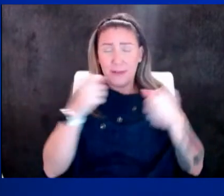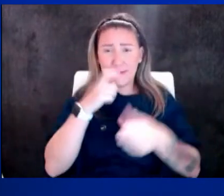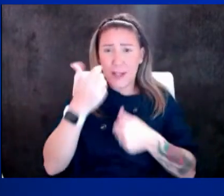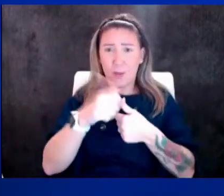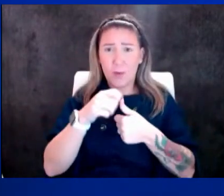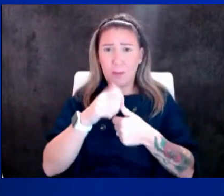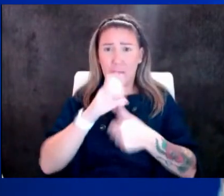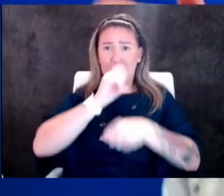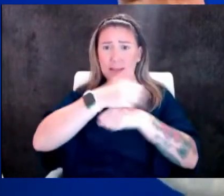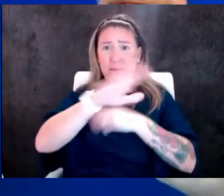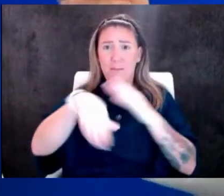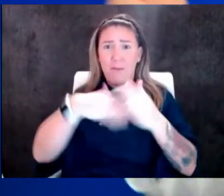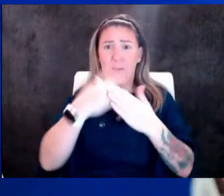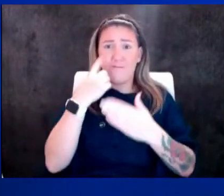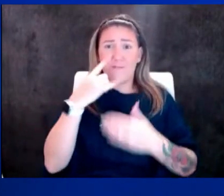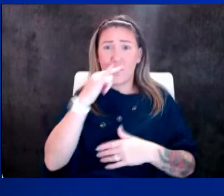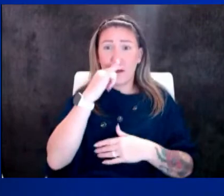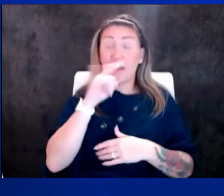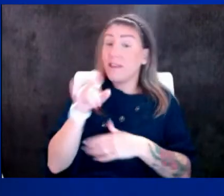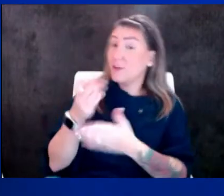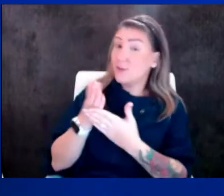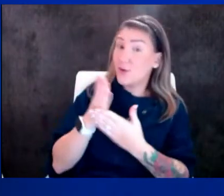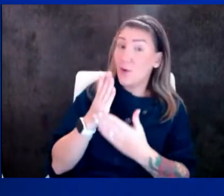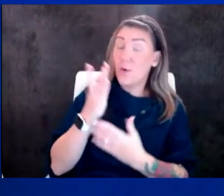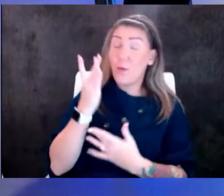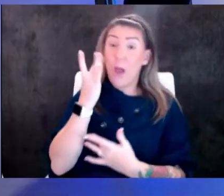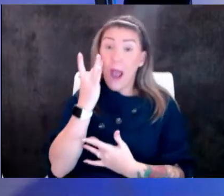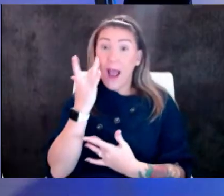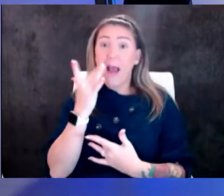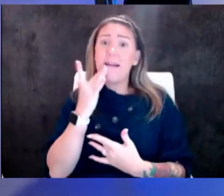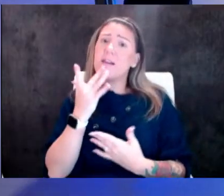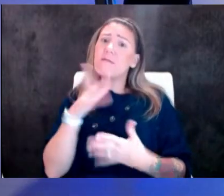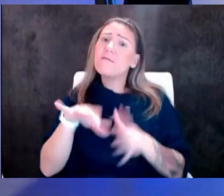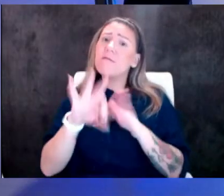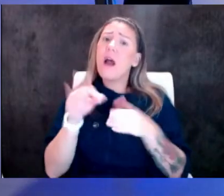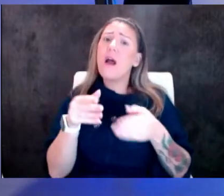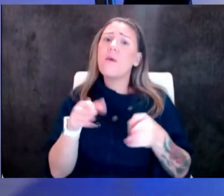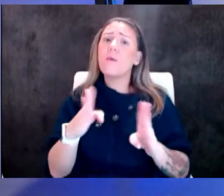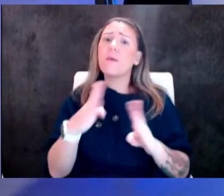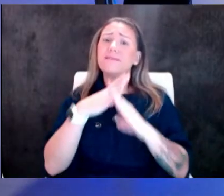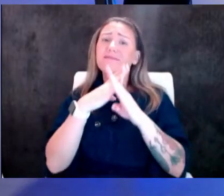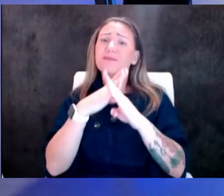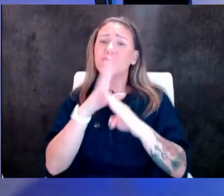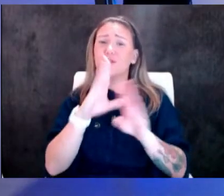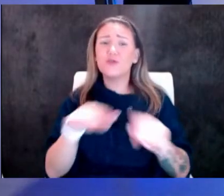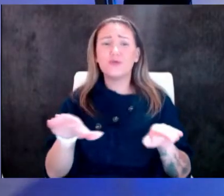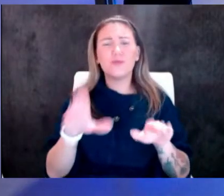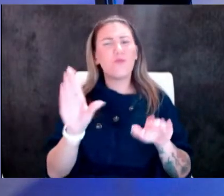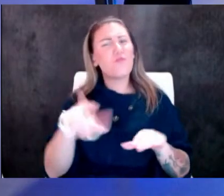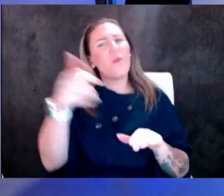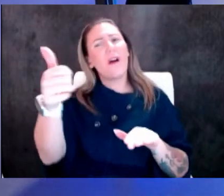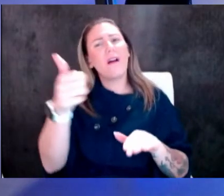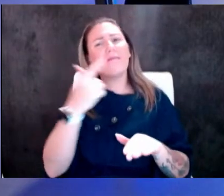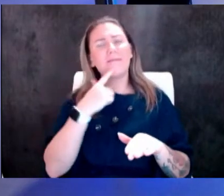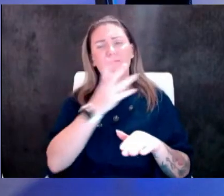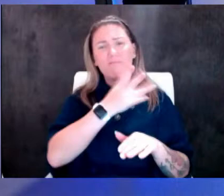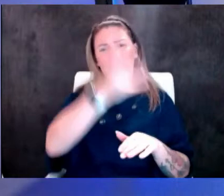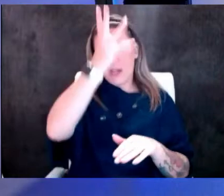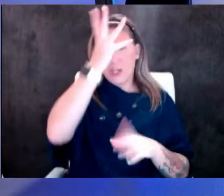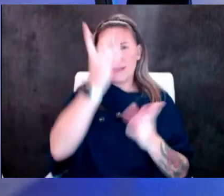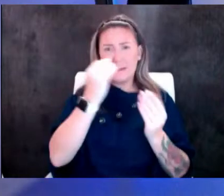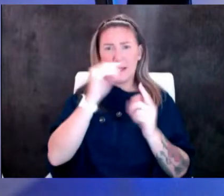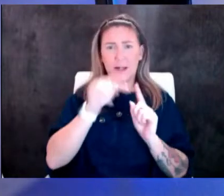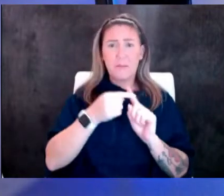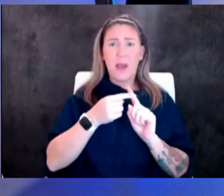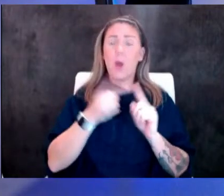that's okay, because what we're trying to do is find ways to prevent injuries. How else can we do it? What else? What can parents think about? What can they do? Where can they go learn